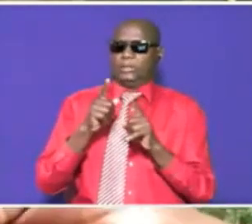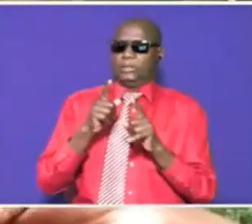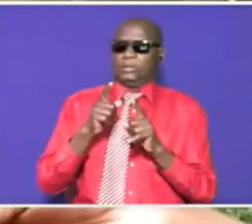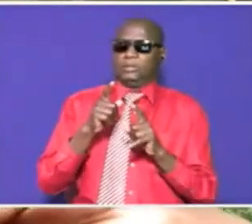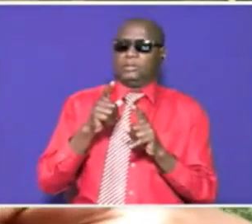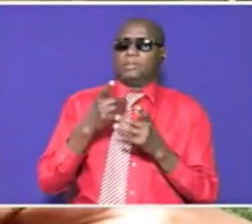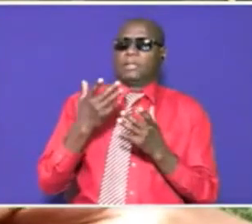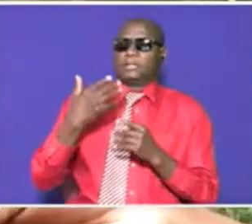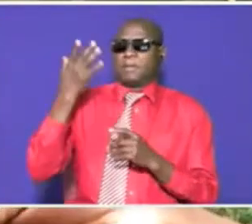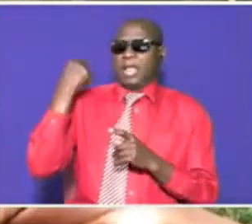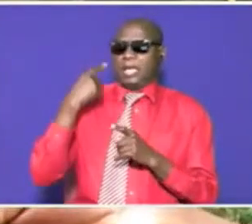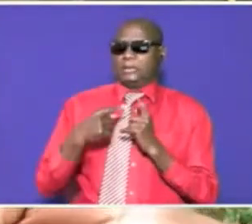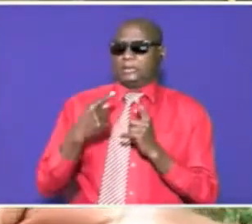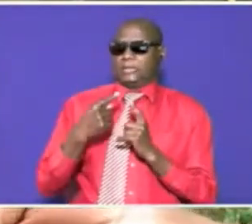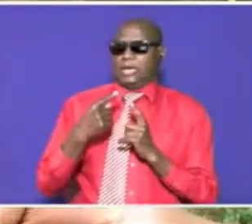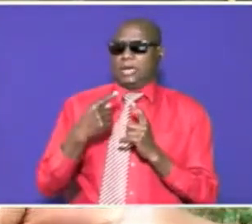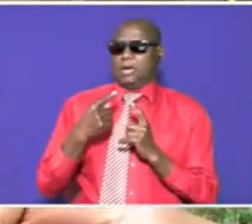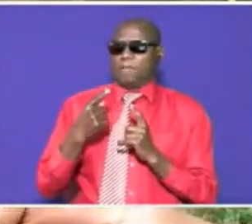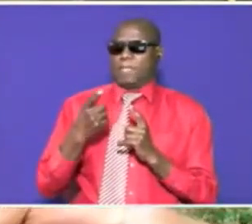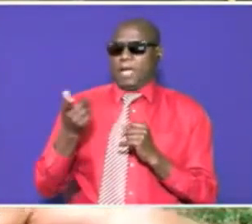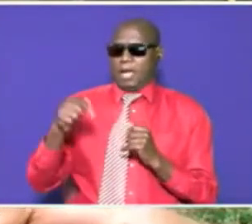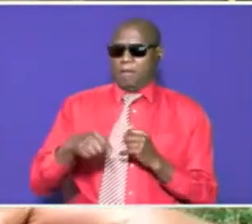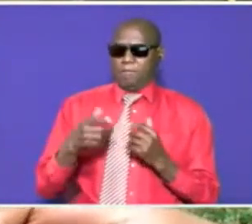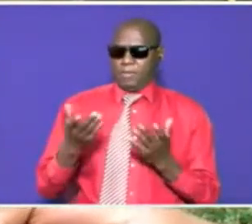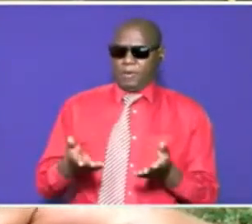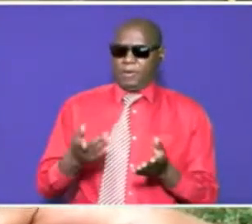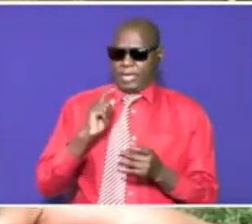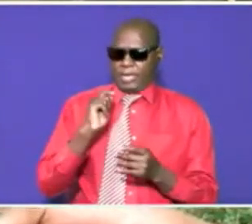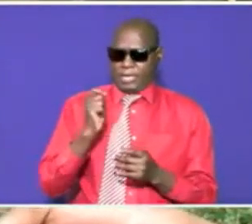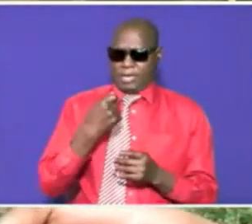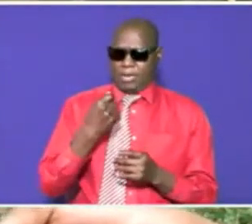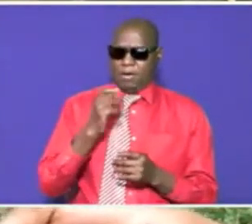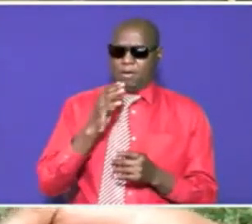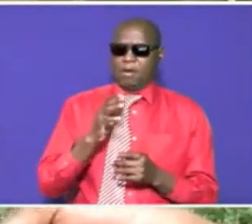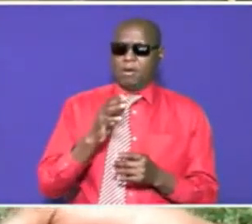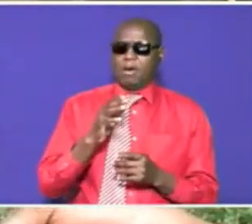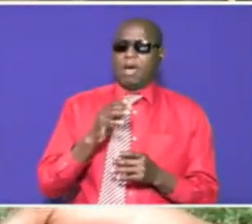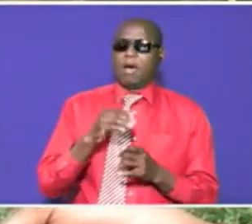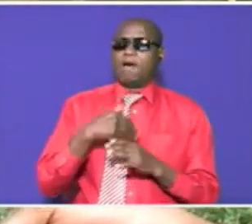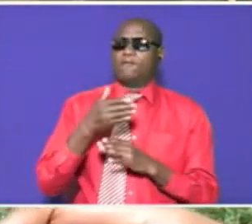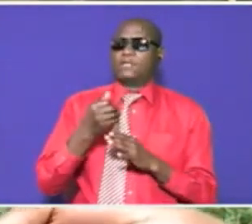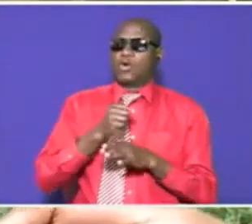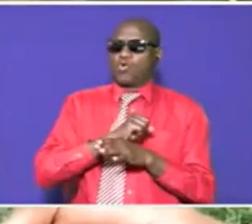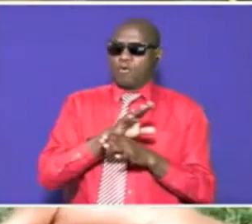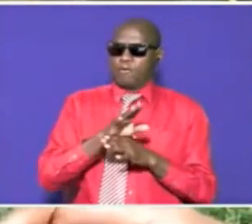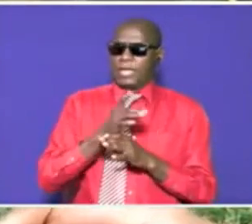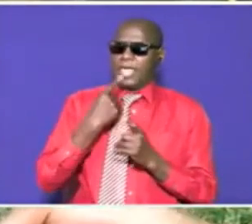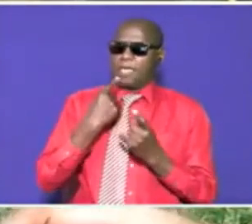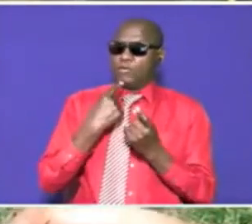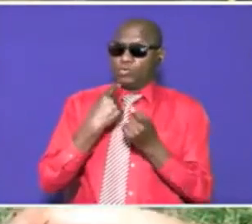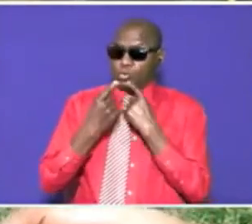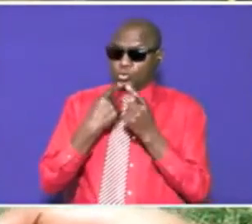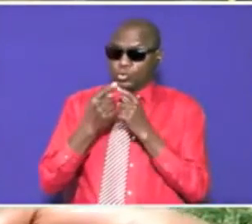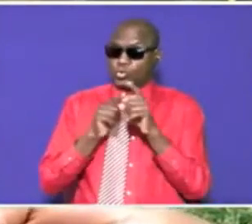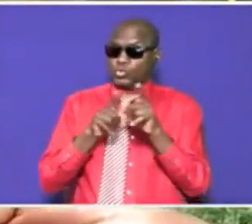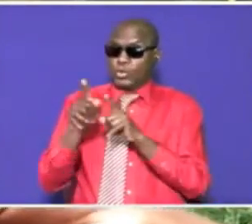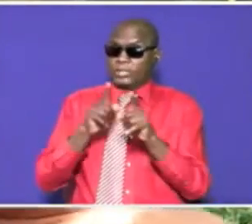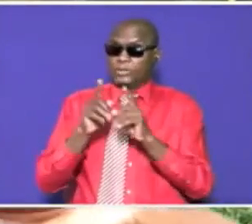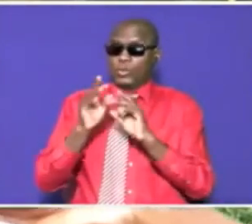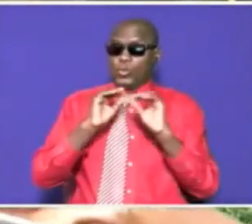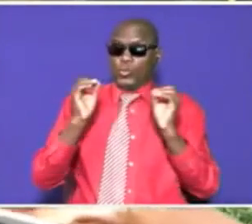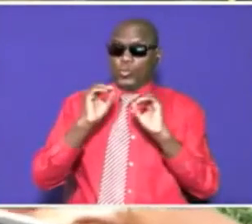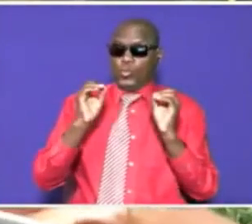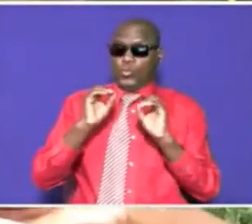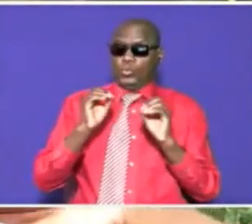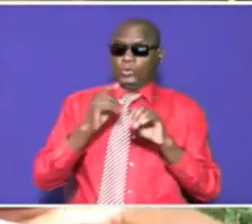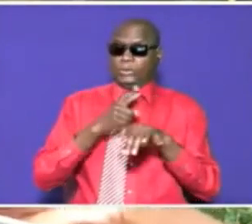nchini mwaka jana, tulikuwa tunatoka pale kwa COVID. Kama hatungeongelelea jambo la tourism, tukiwa